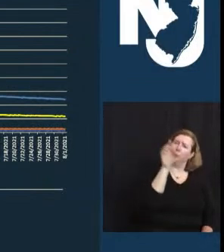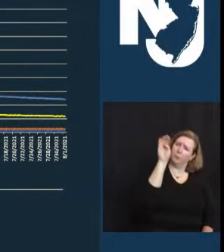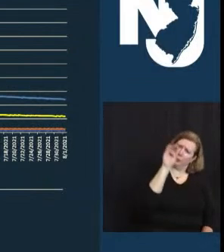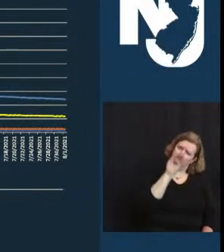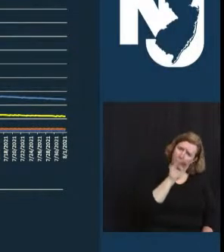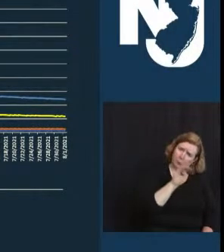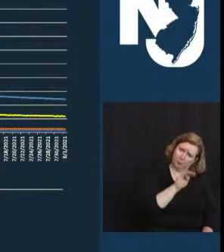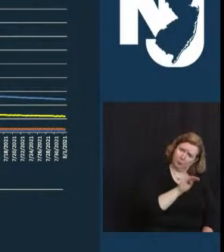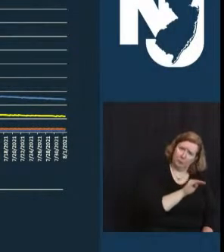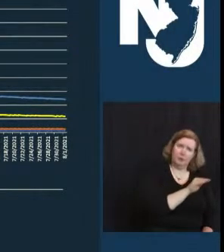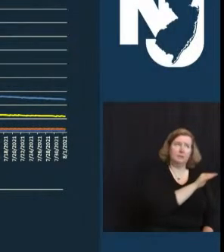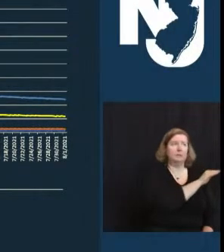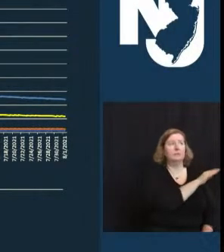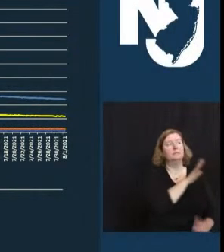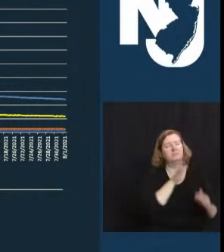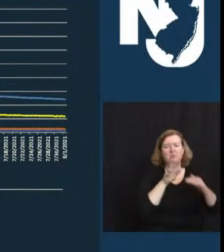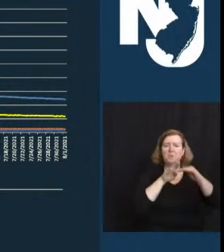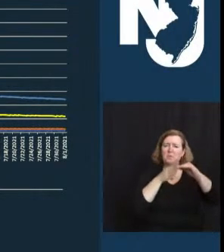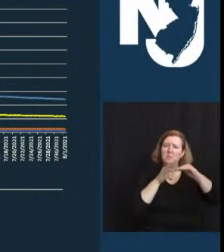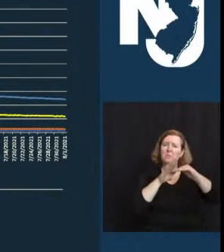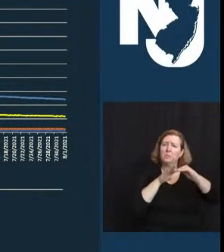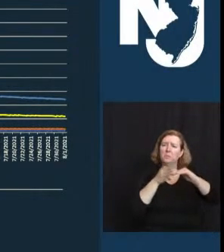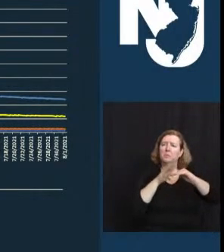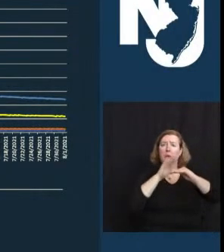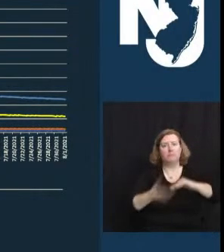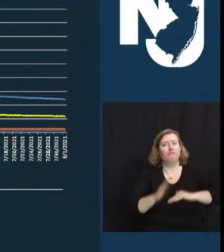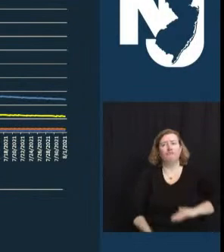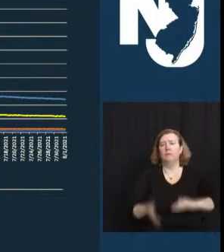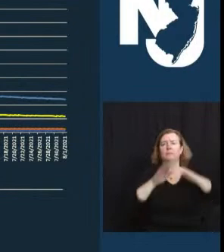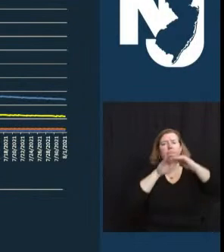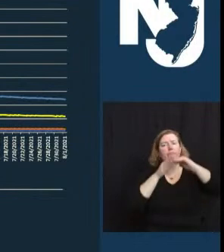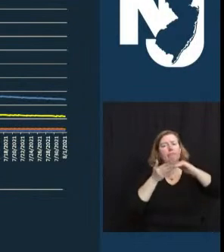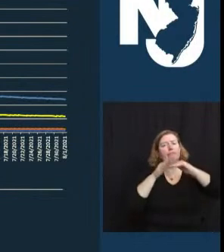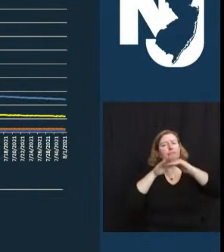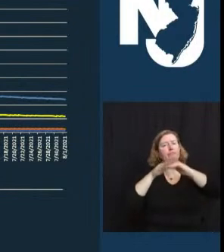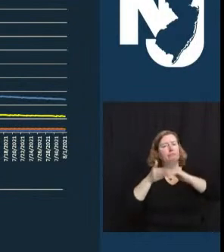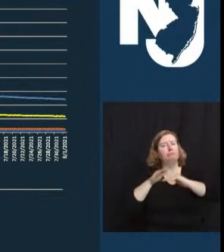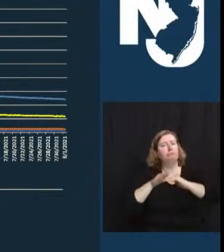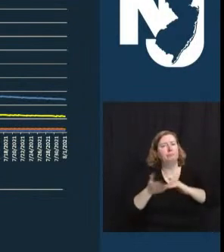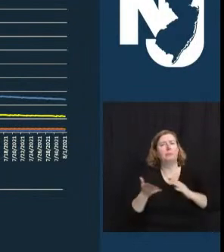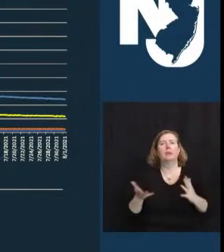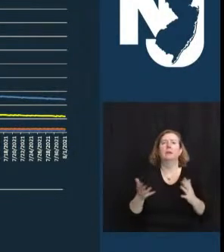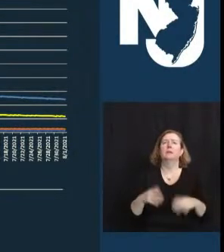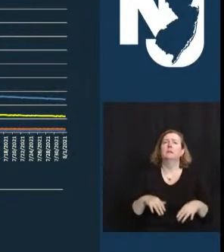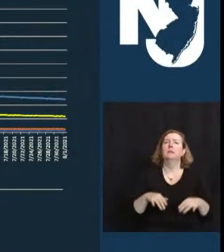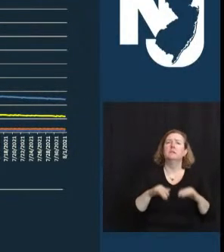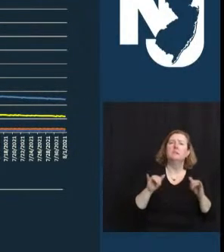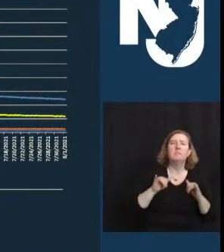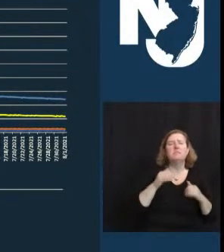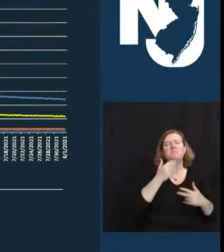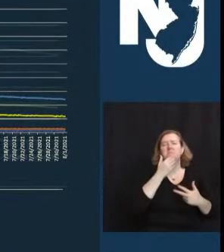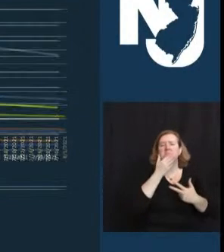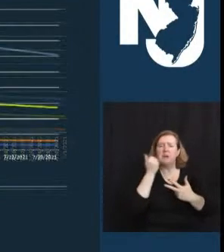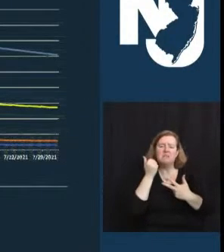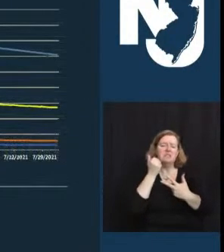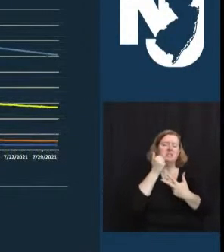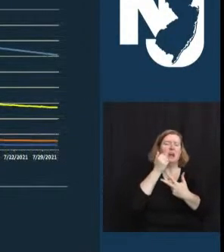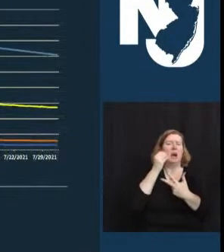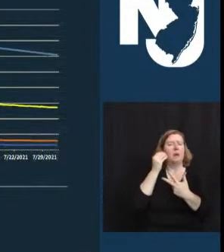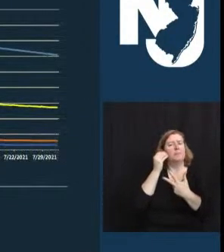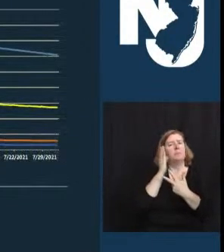reduction in the decline in both of those cases is consistent throughout the summer. However, in the high case